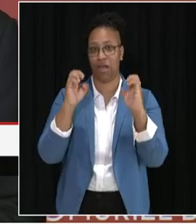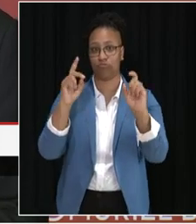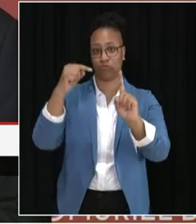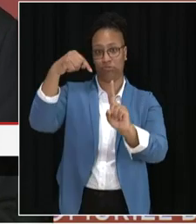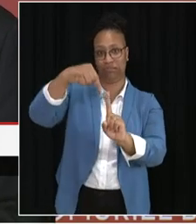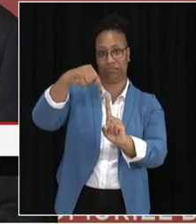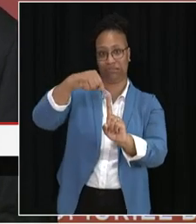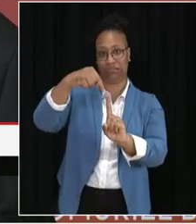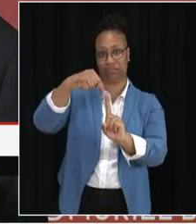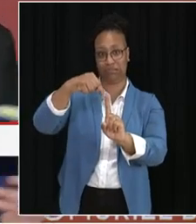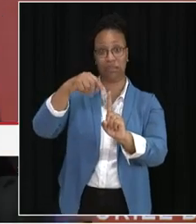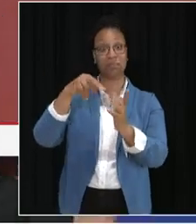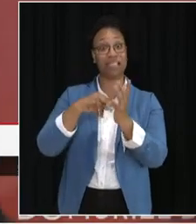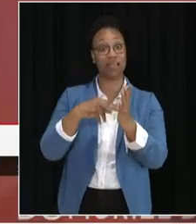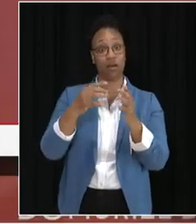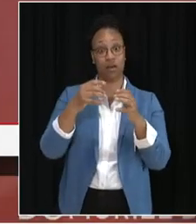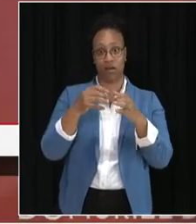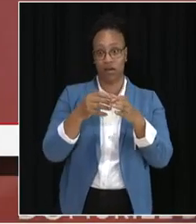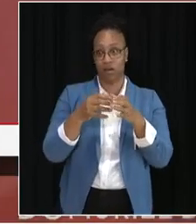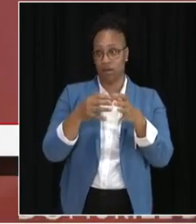education. Thank you.